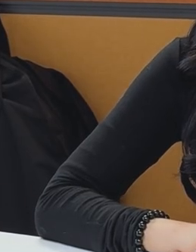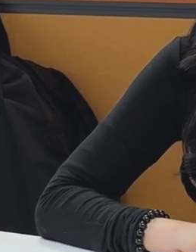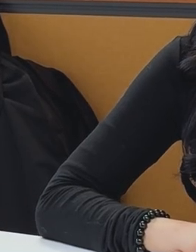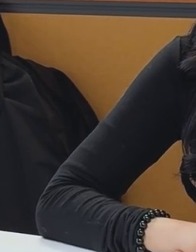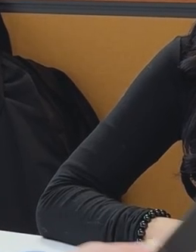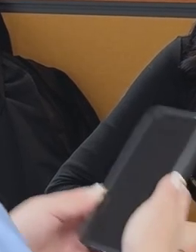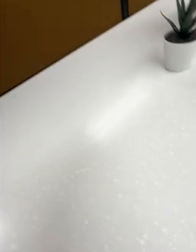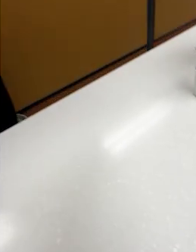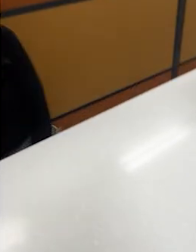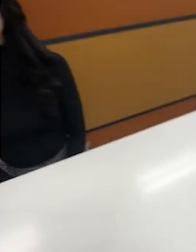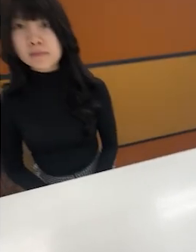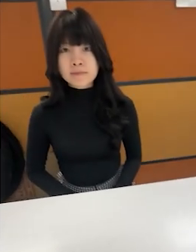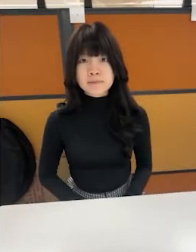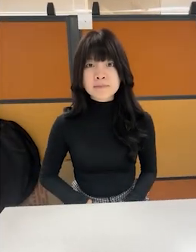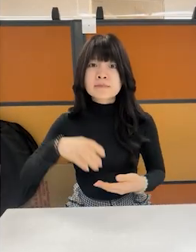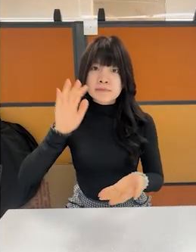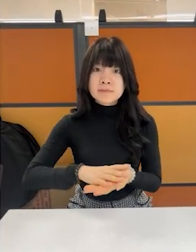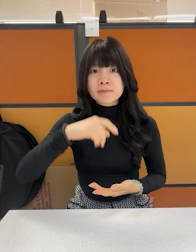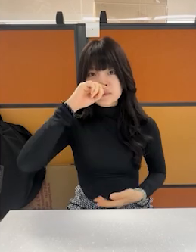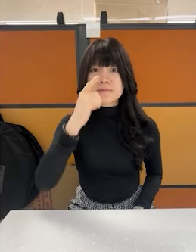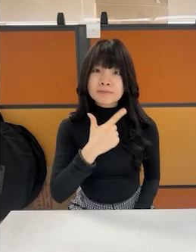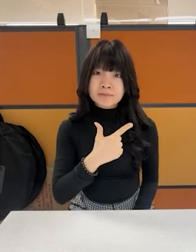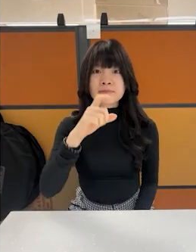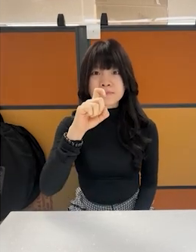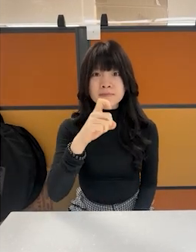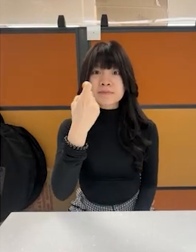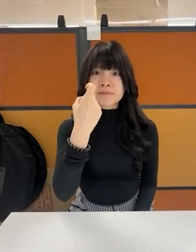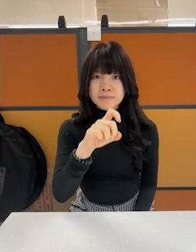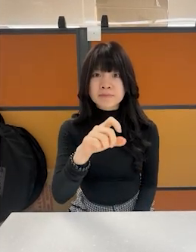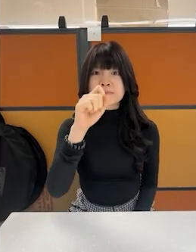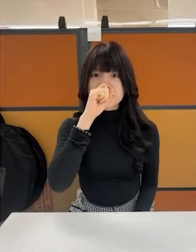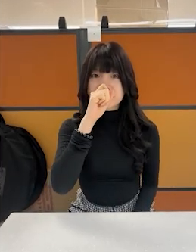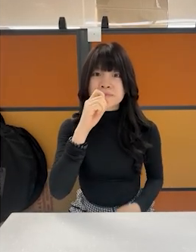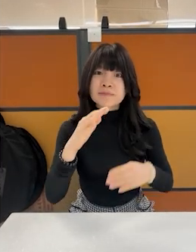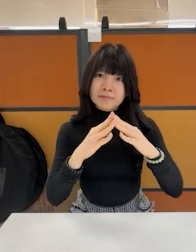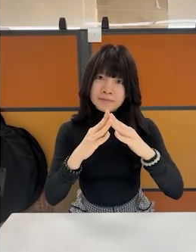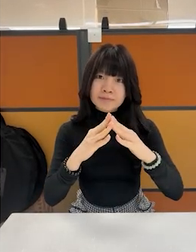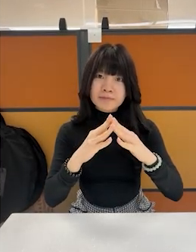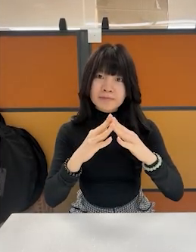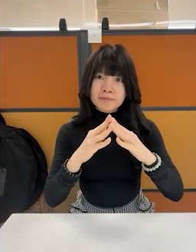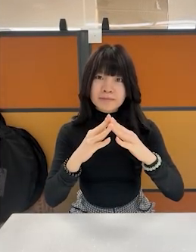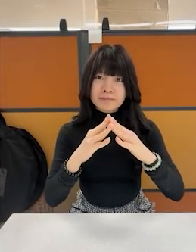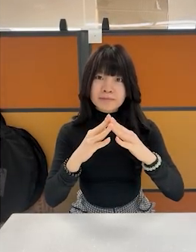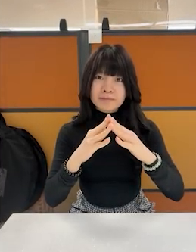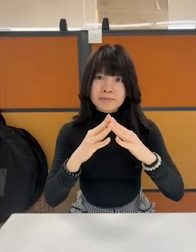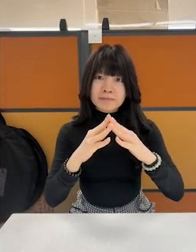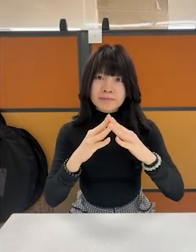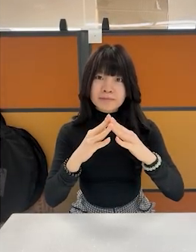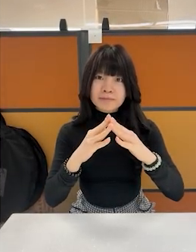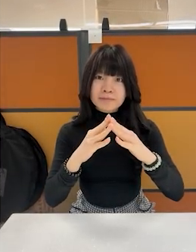Finally, the live translation feature allows the AI to translate immediately based on real-time sign language movements.